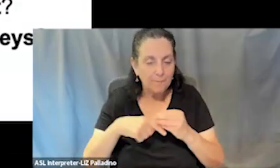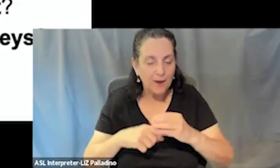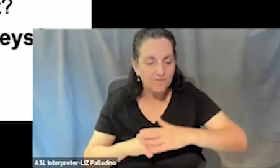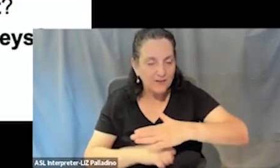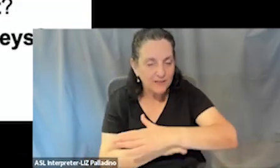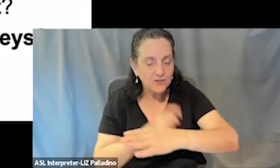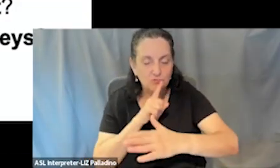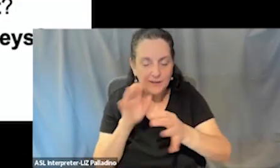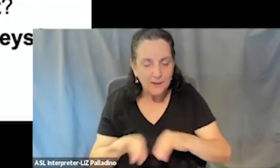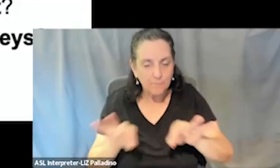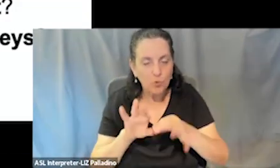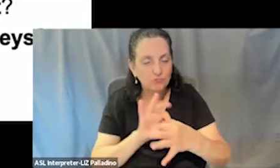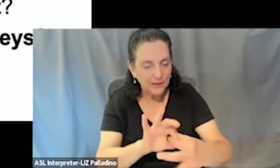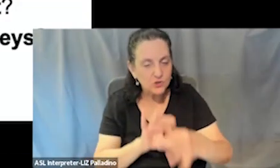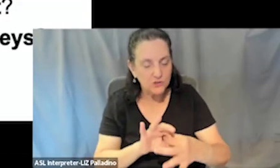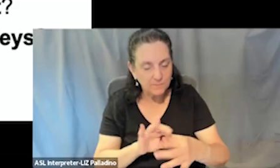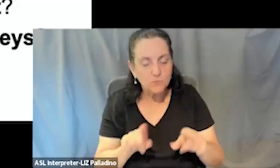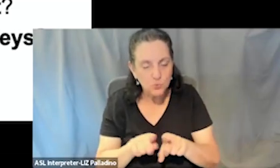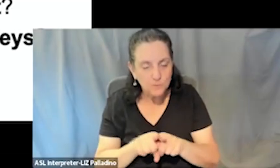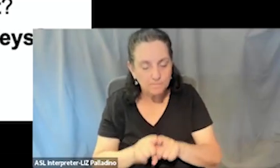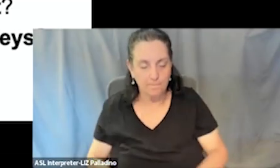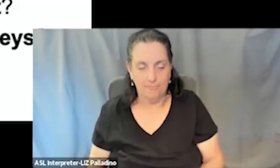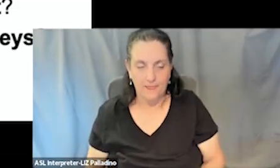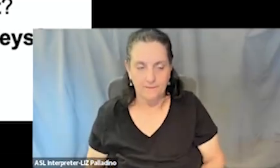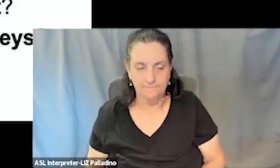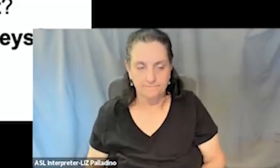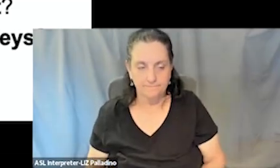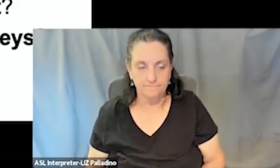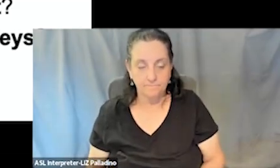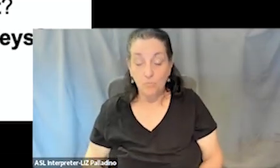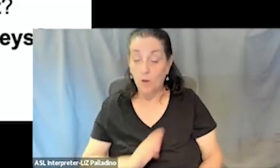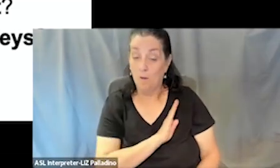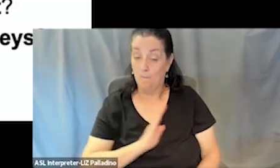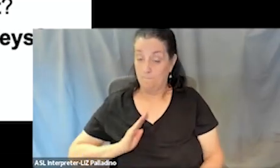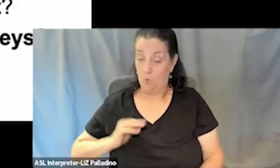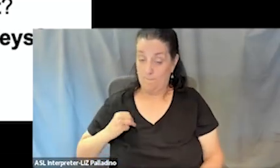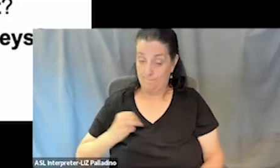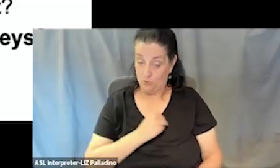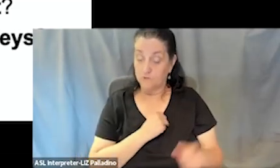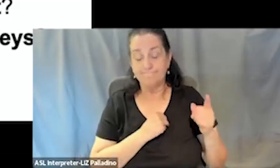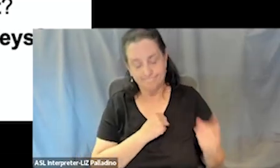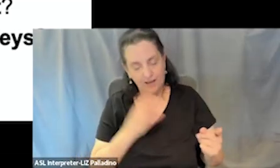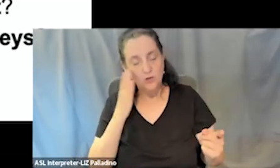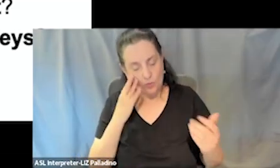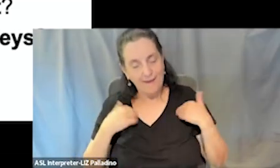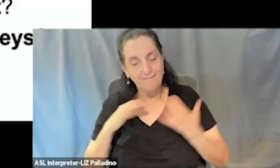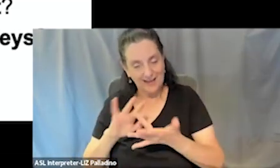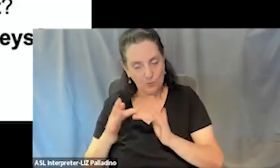an important relationship as well. Board members and their networks. I know,